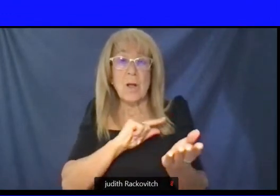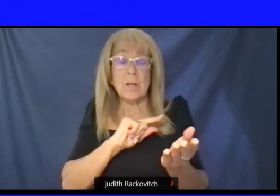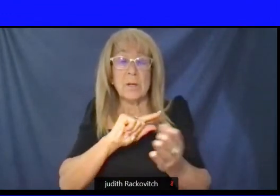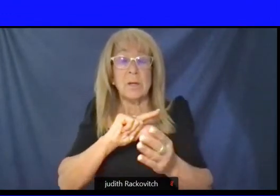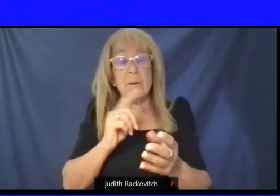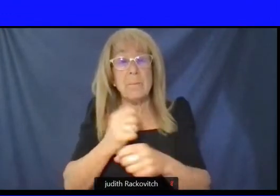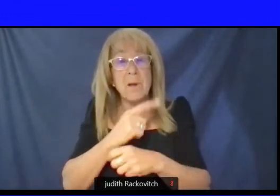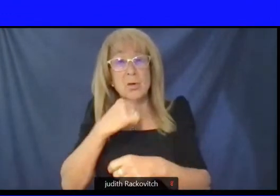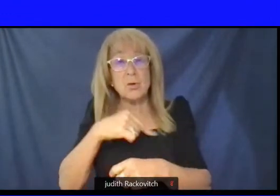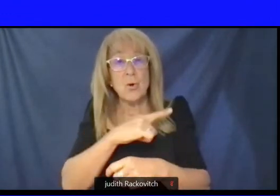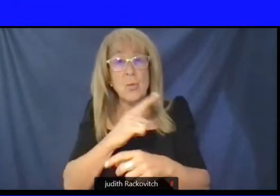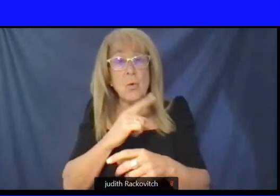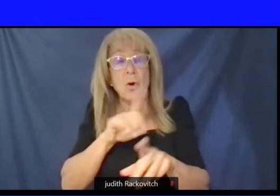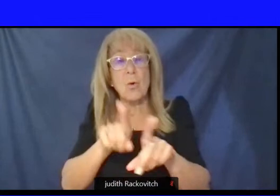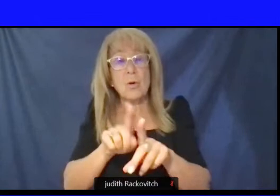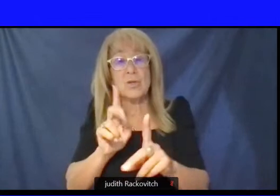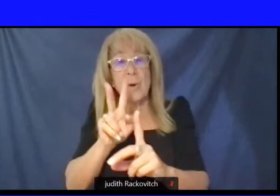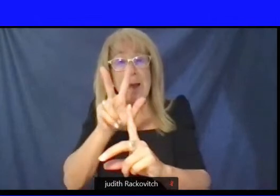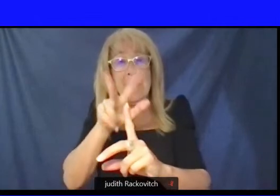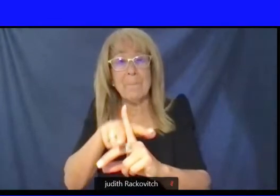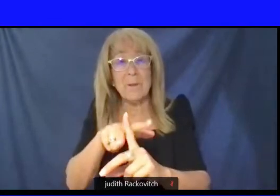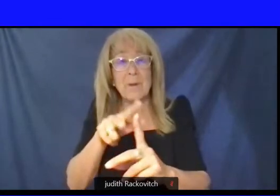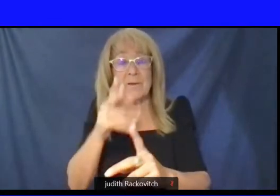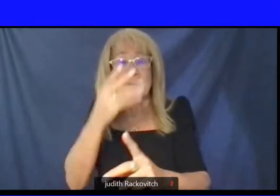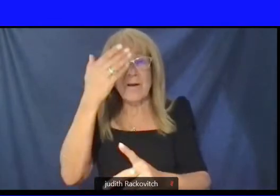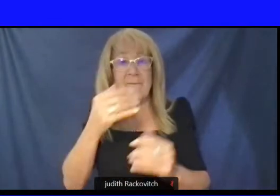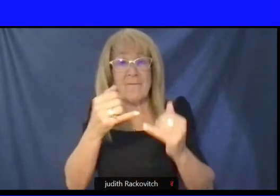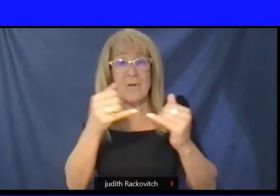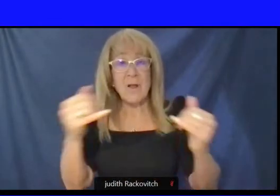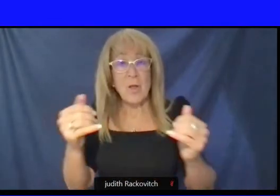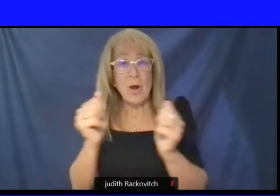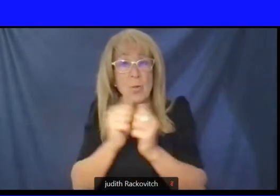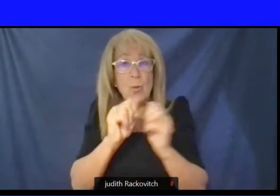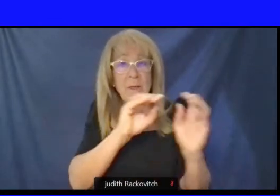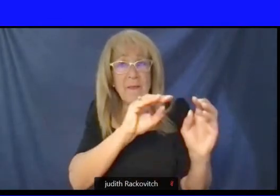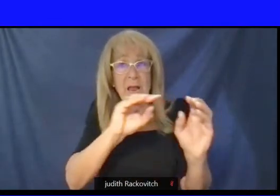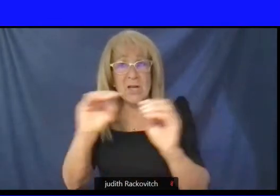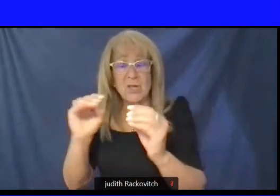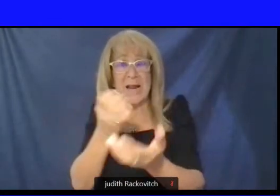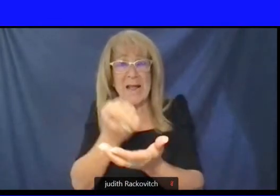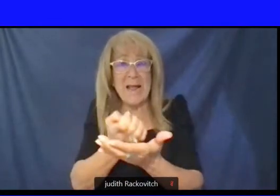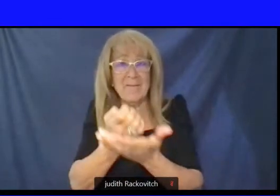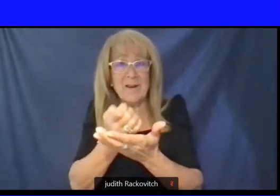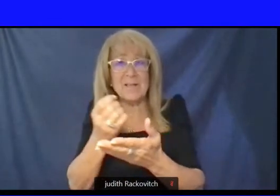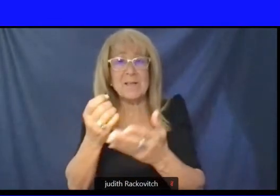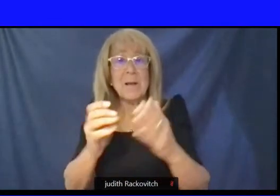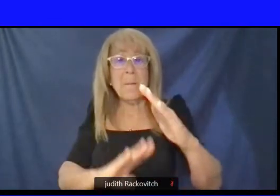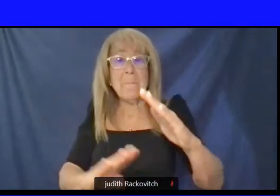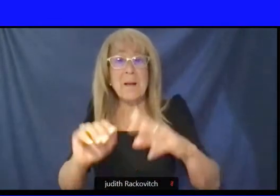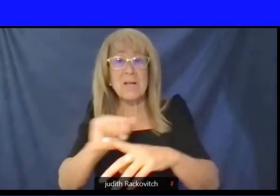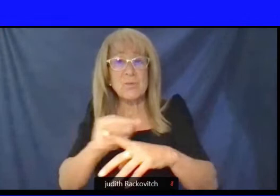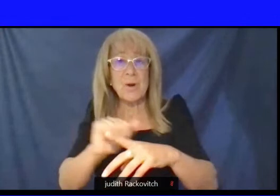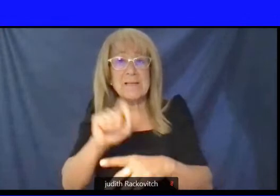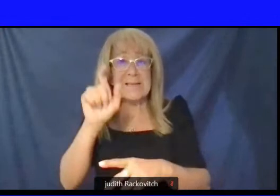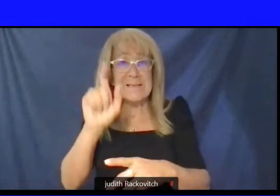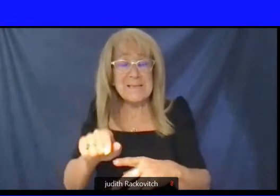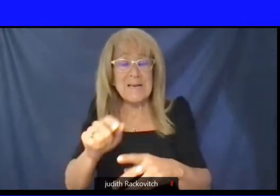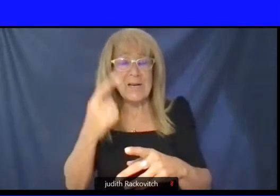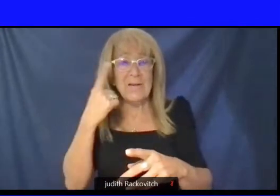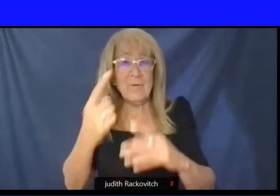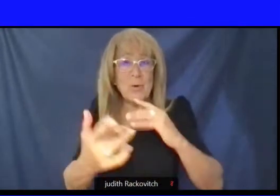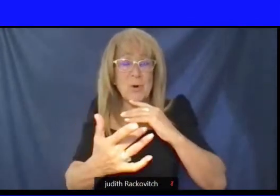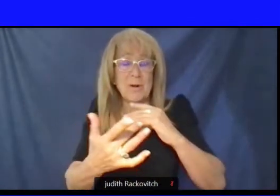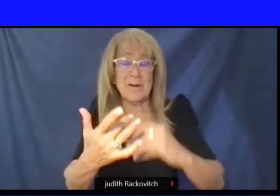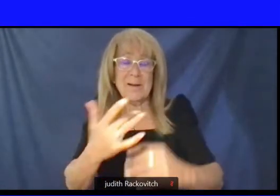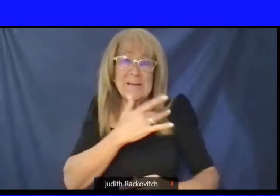and magnet designations. We are also ensuring that all of our critical care sites are applying for Beacon, which is